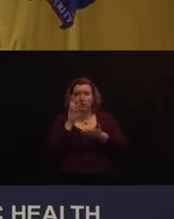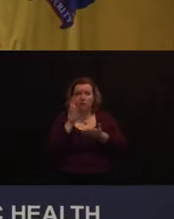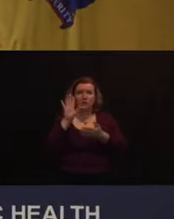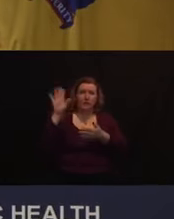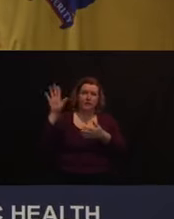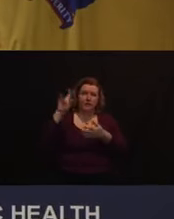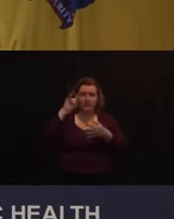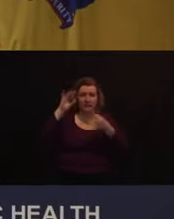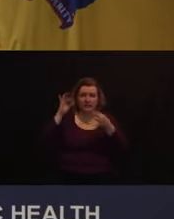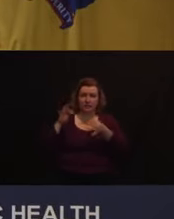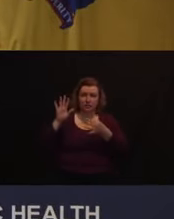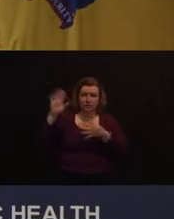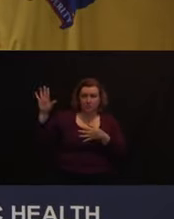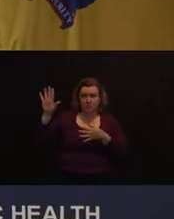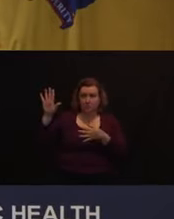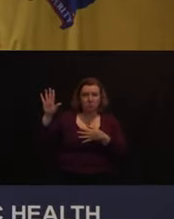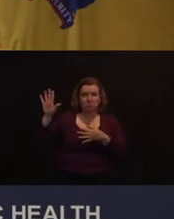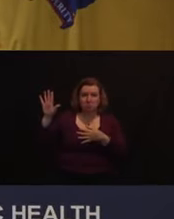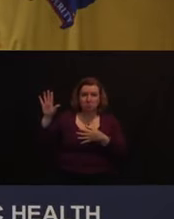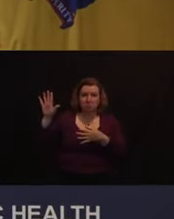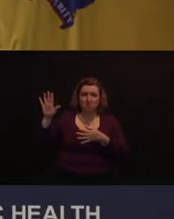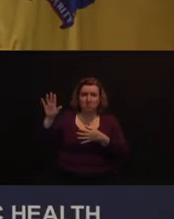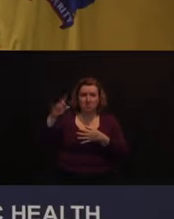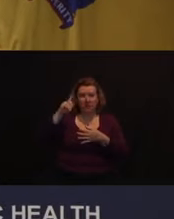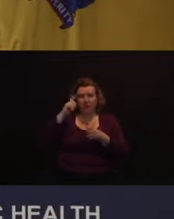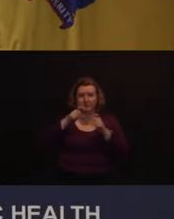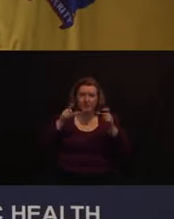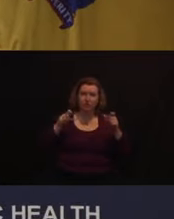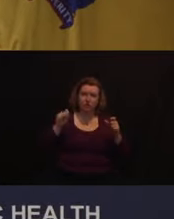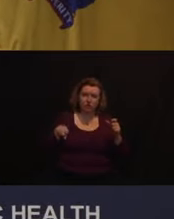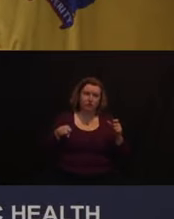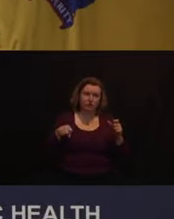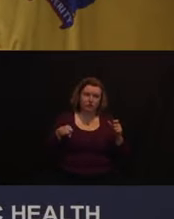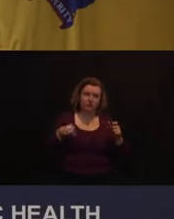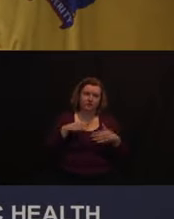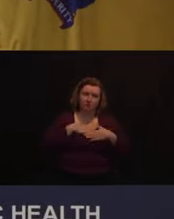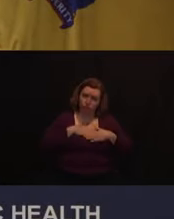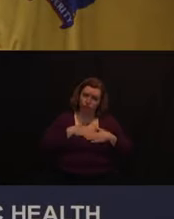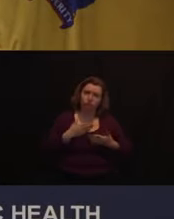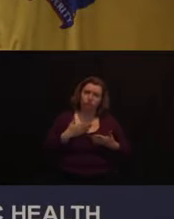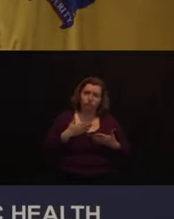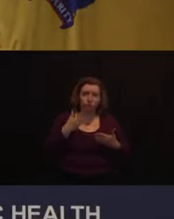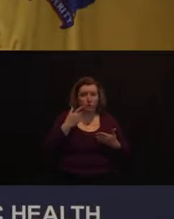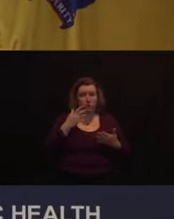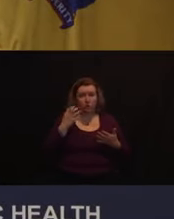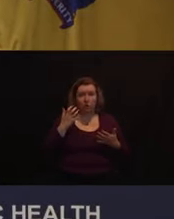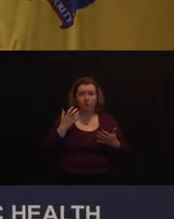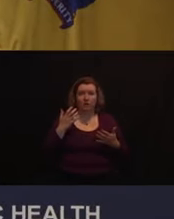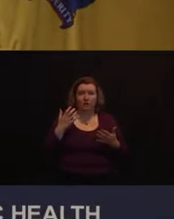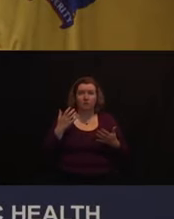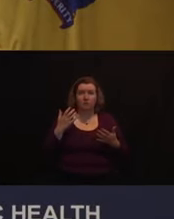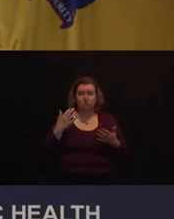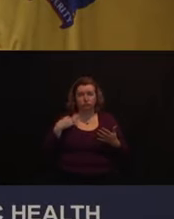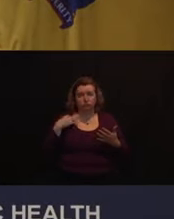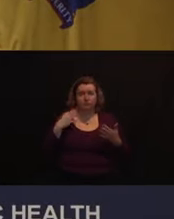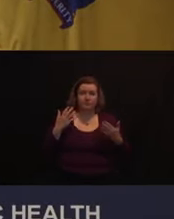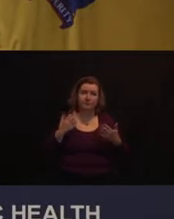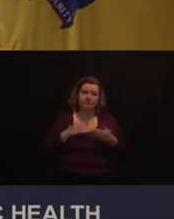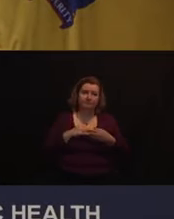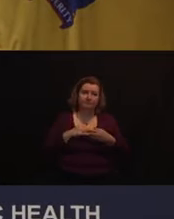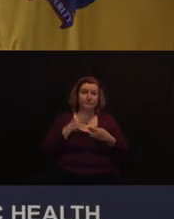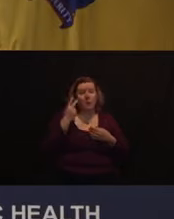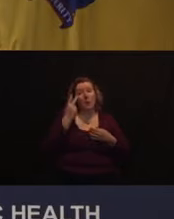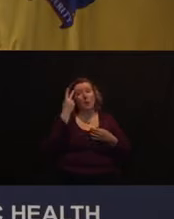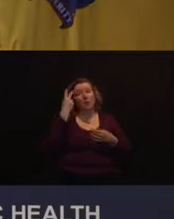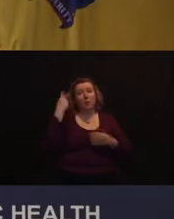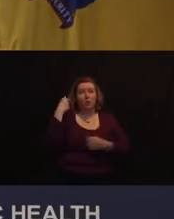personal bias is you get there on your own free will. The most important question you've asked me is what's it look like Memorial Day? I'd